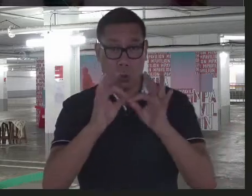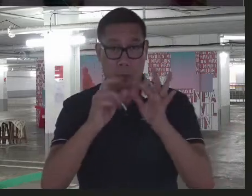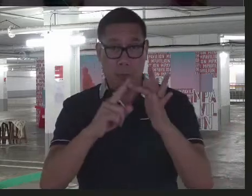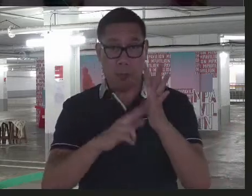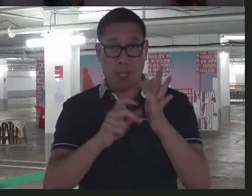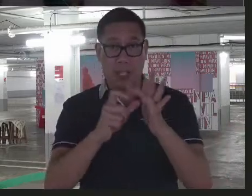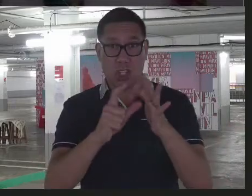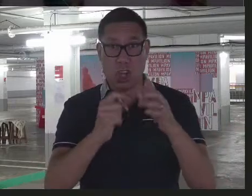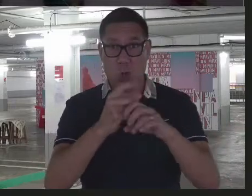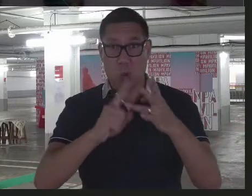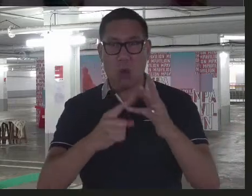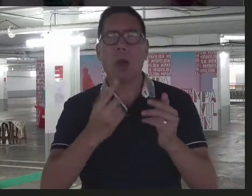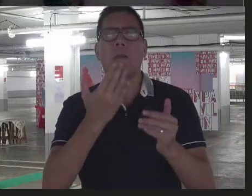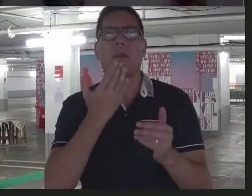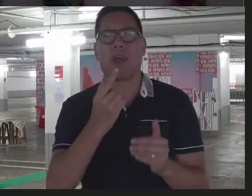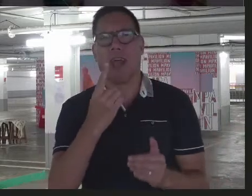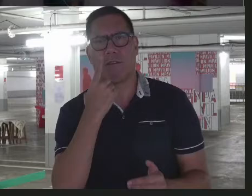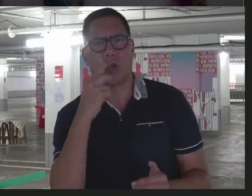through both